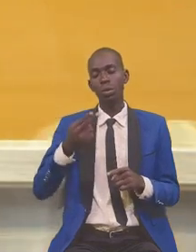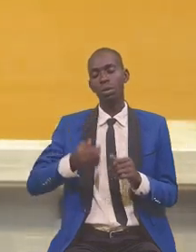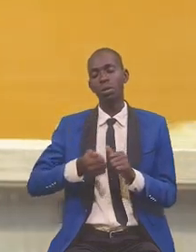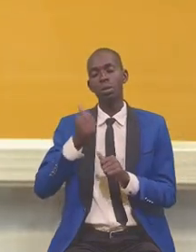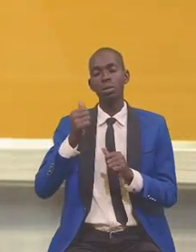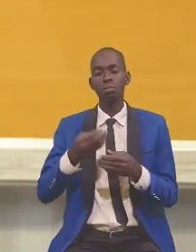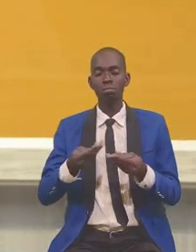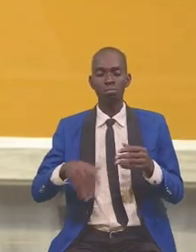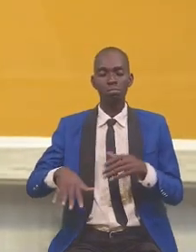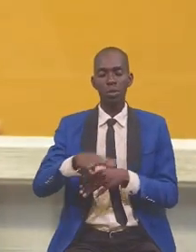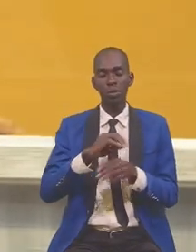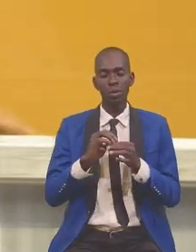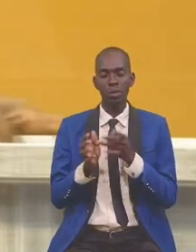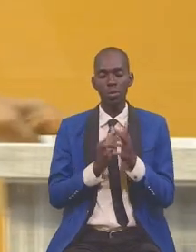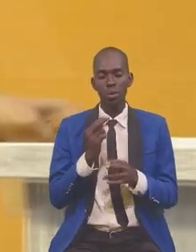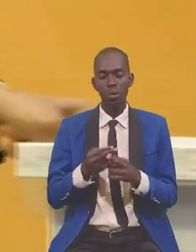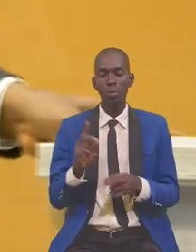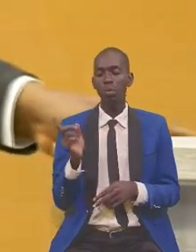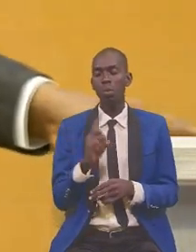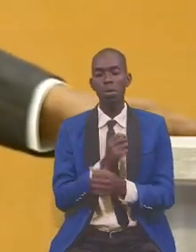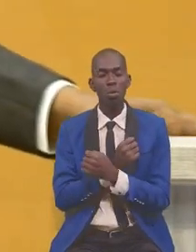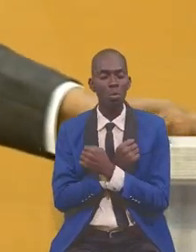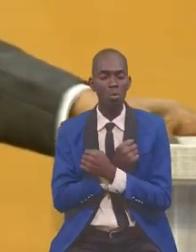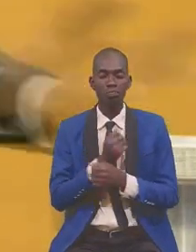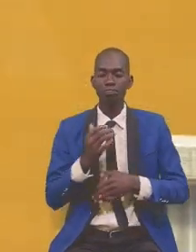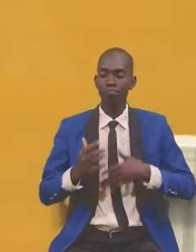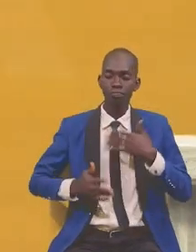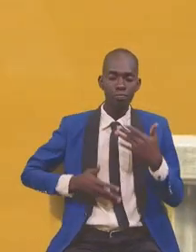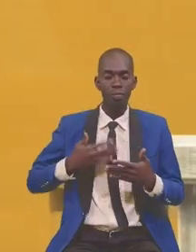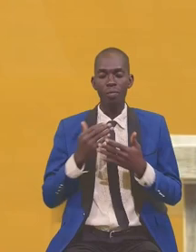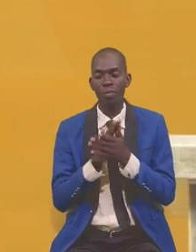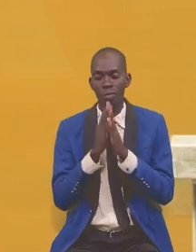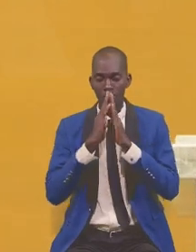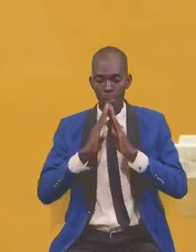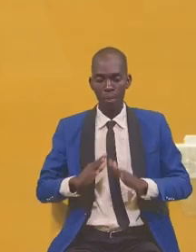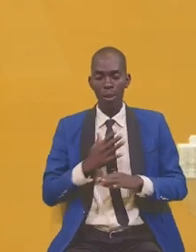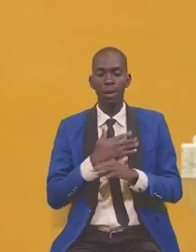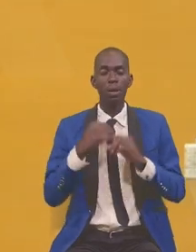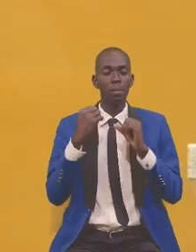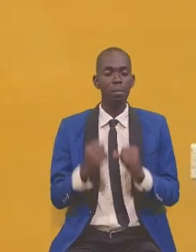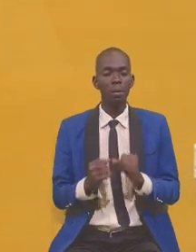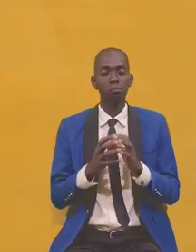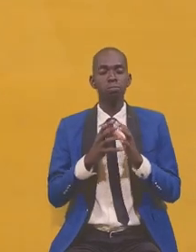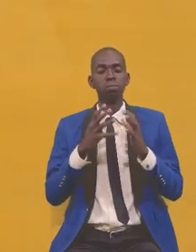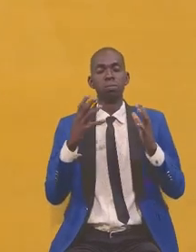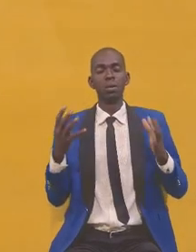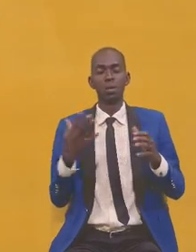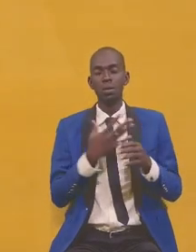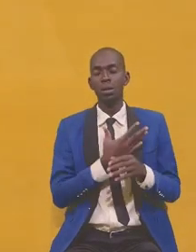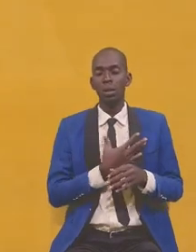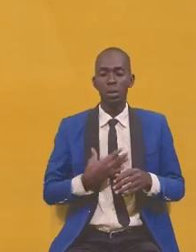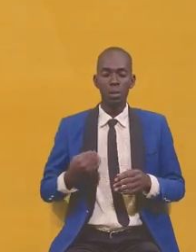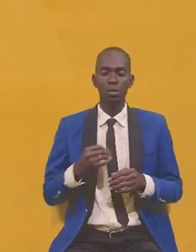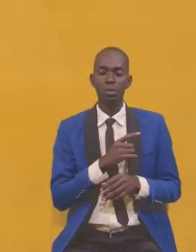Where love and joy and light and peace and power abound. Lord, lift